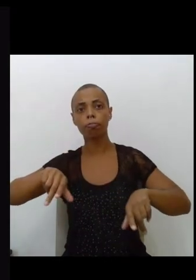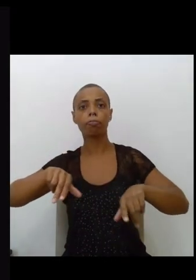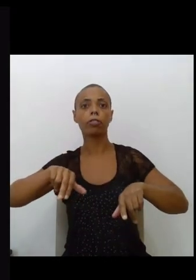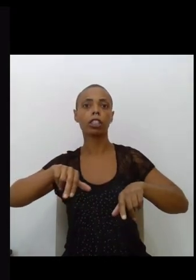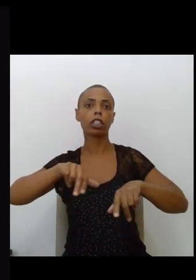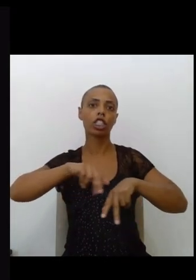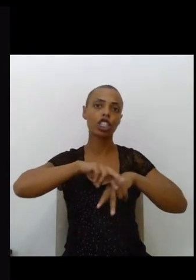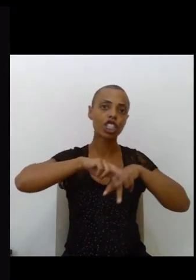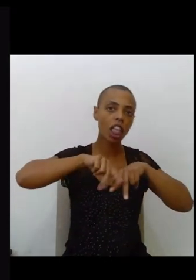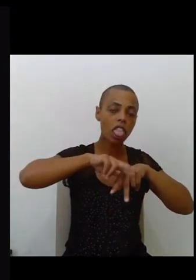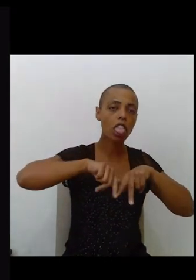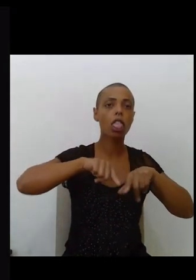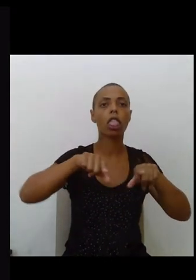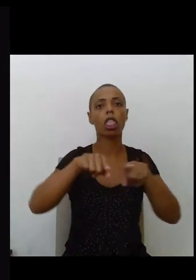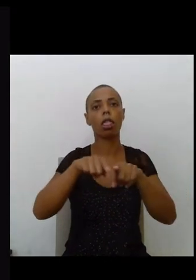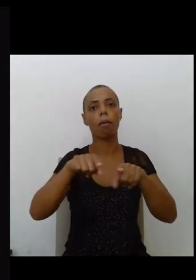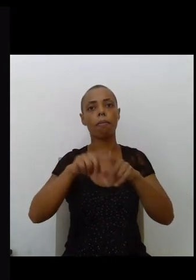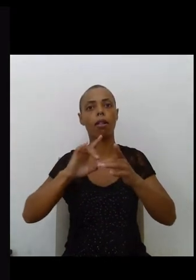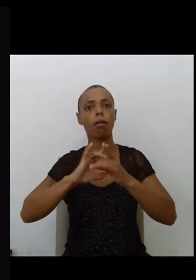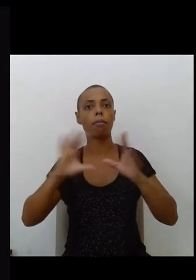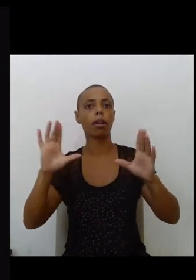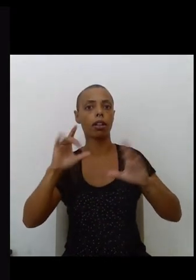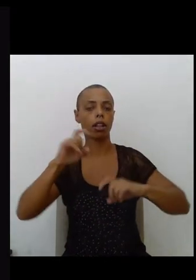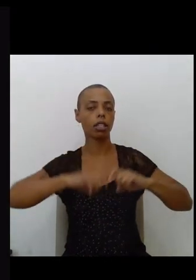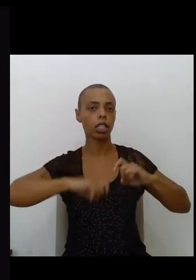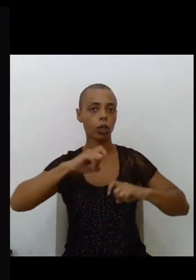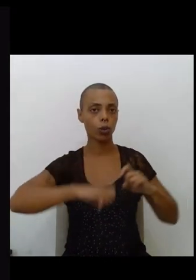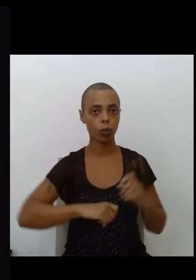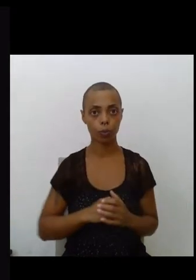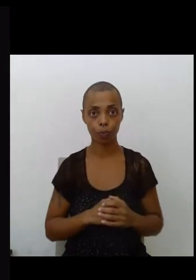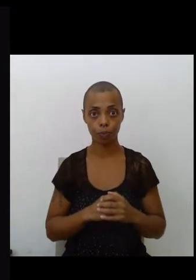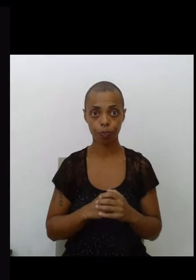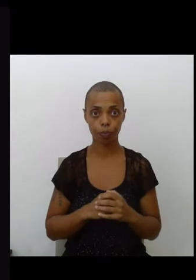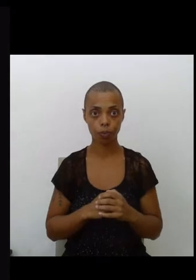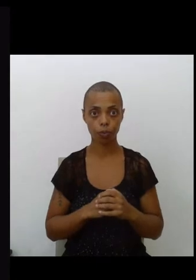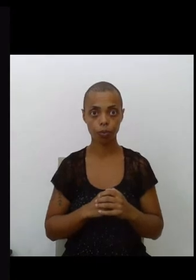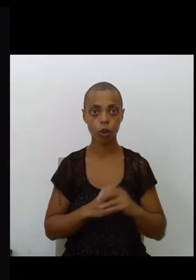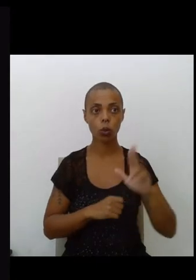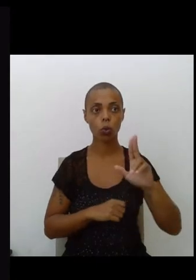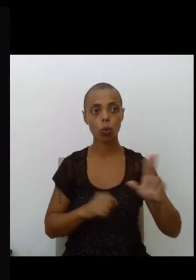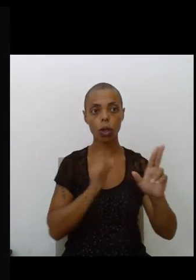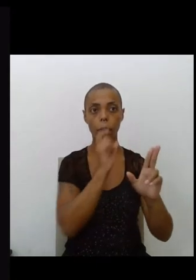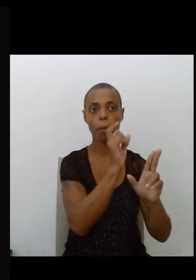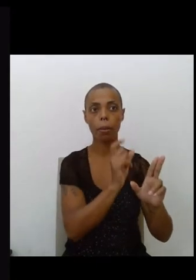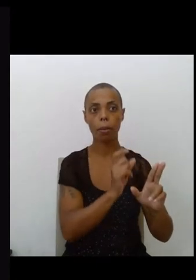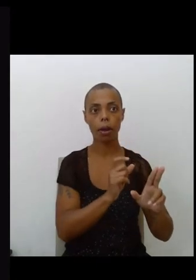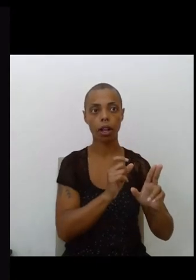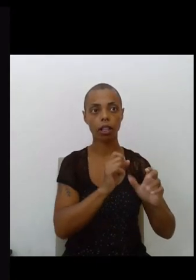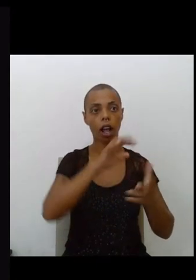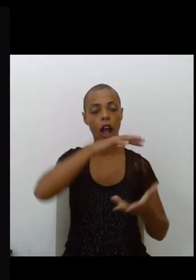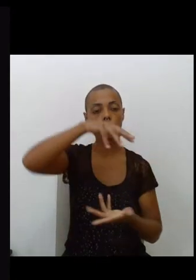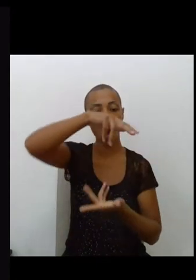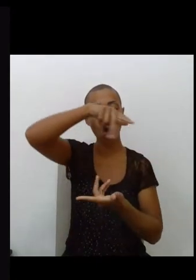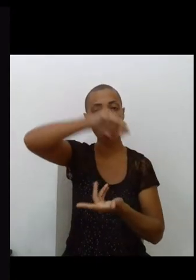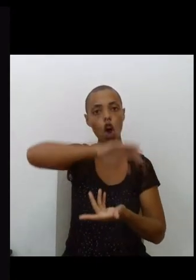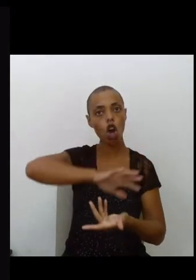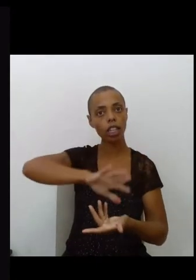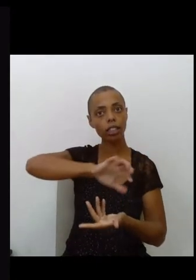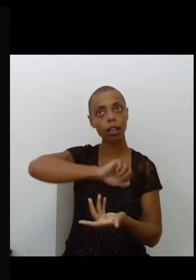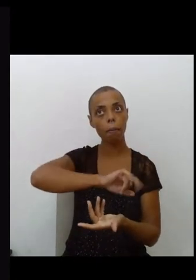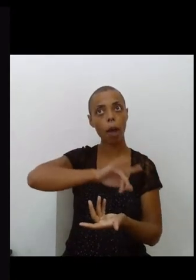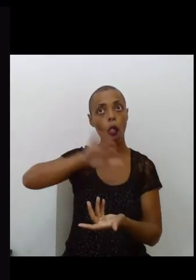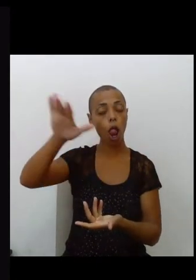the proliferation of Western terminologies has contributed to African people reflecting and